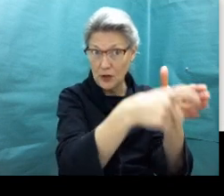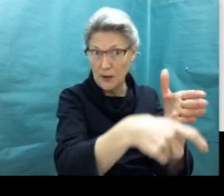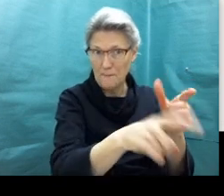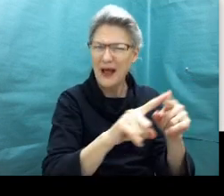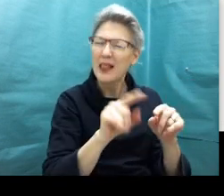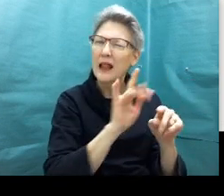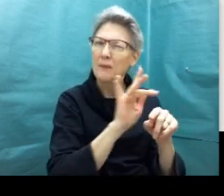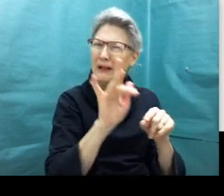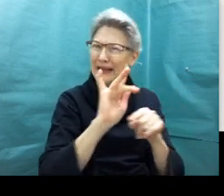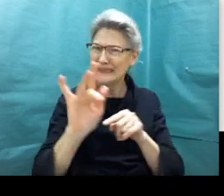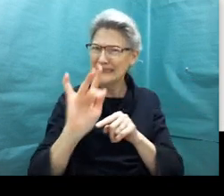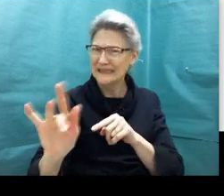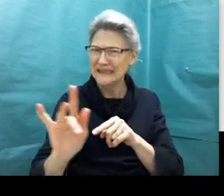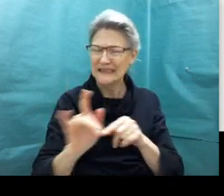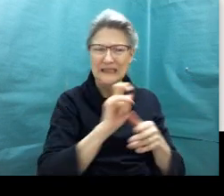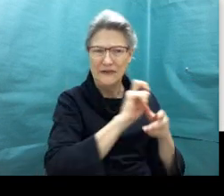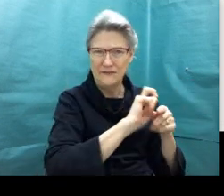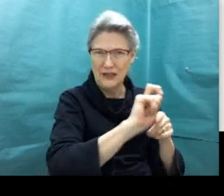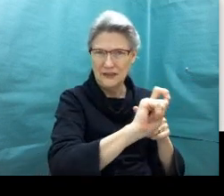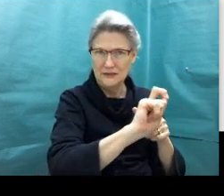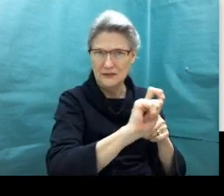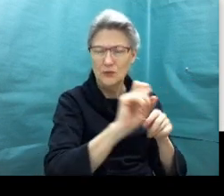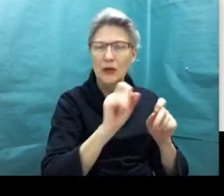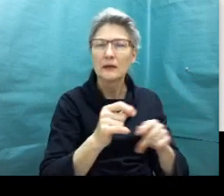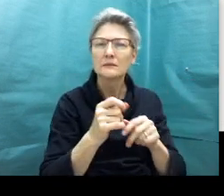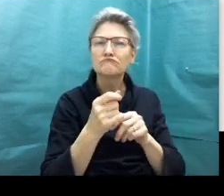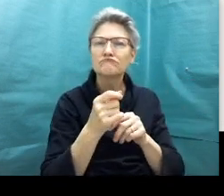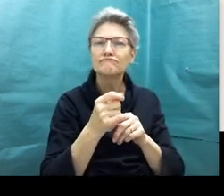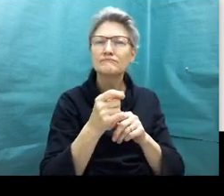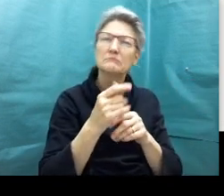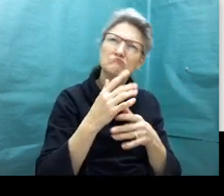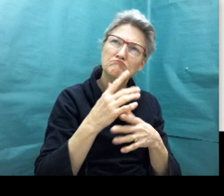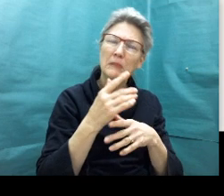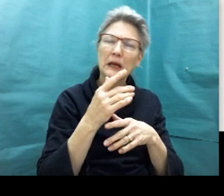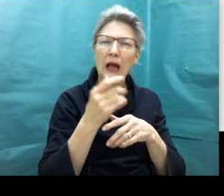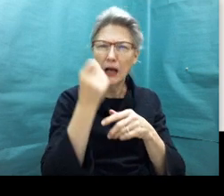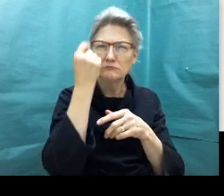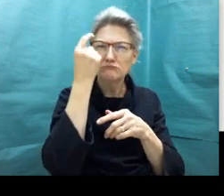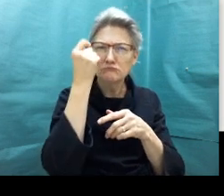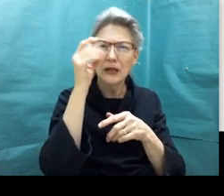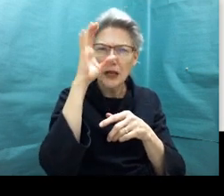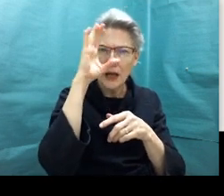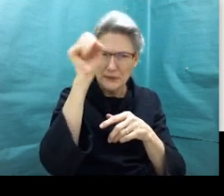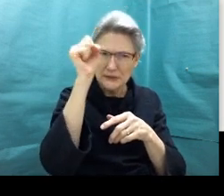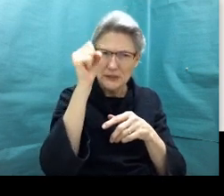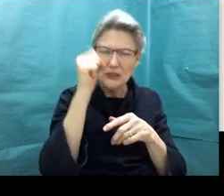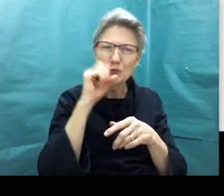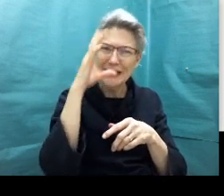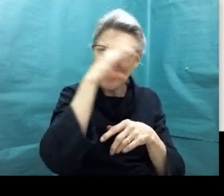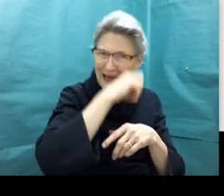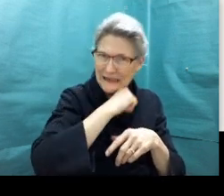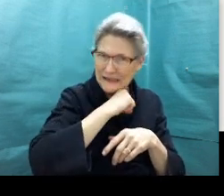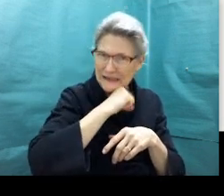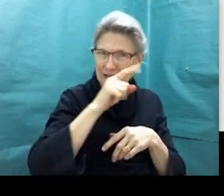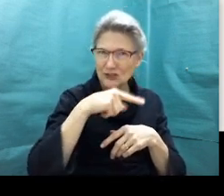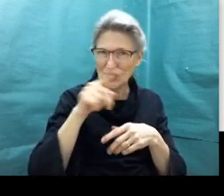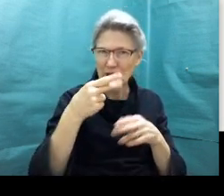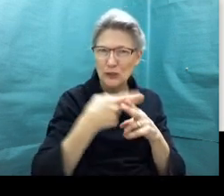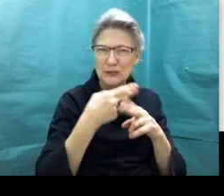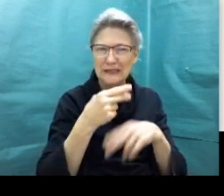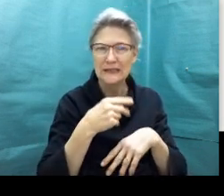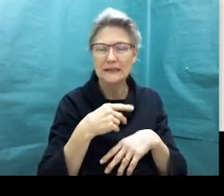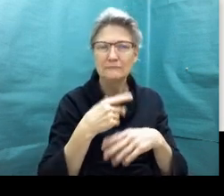blanks we need to fill in here. So I think it makes sense if we try kind of a quick guess and check using estimation. So here I'm looking